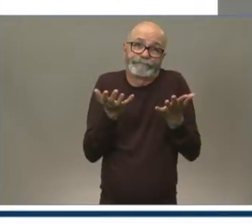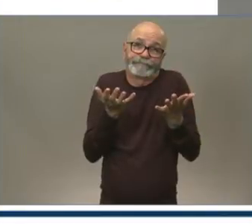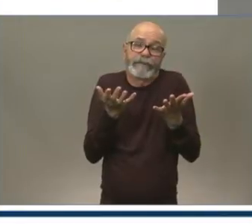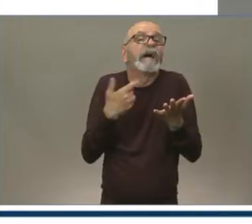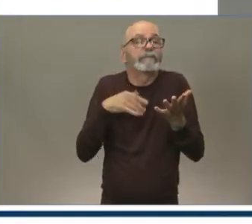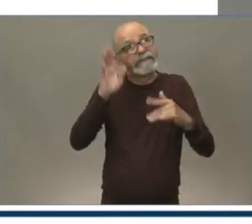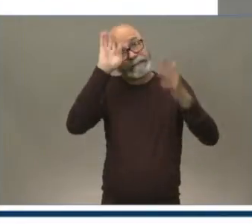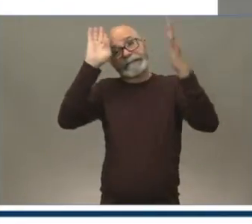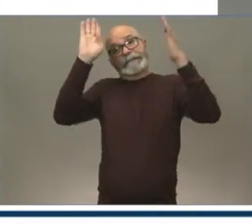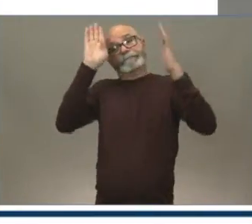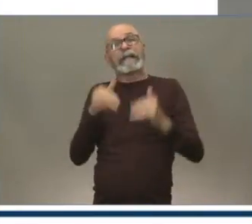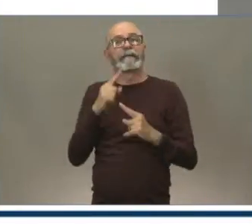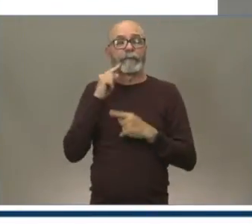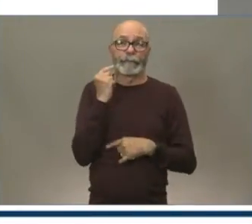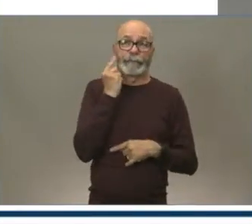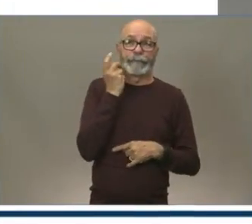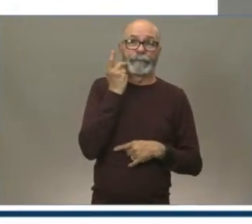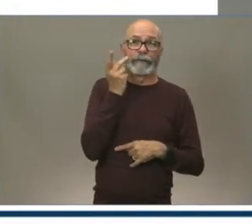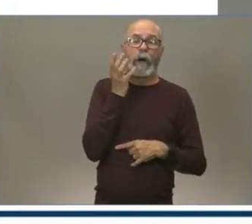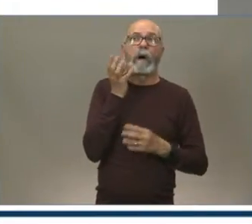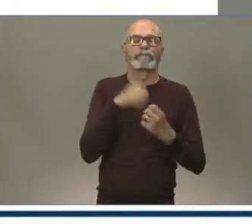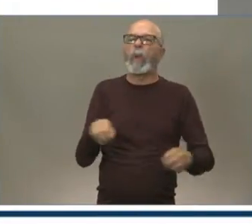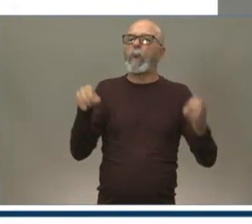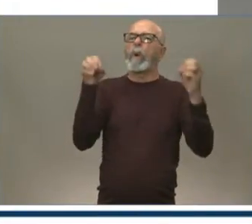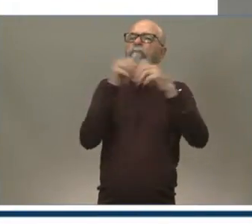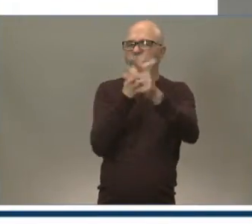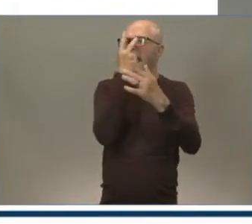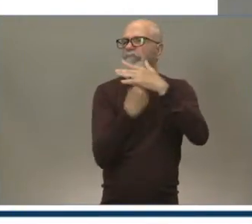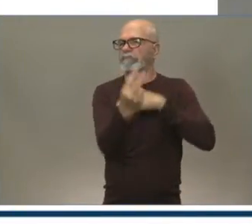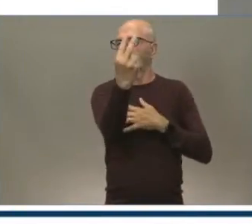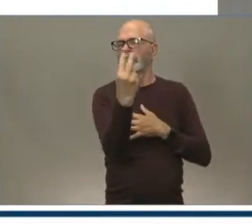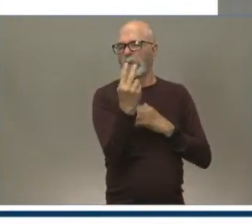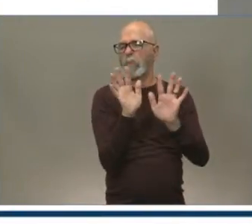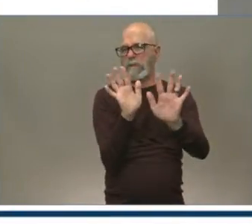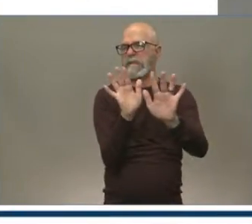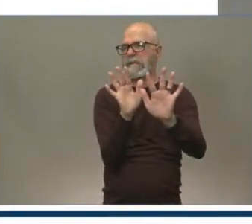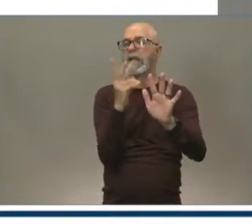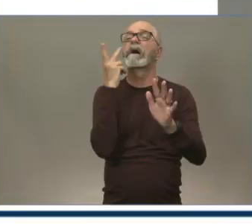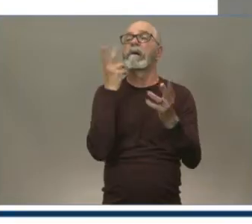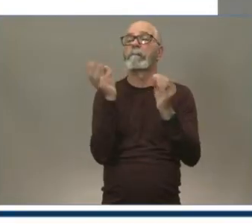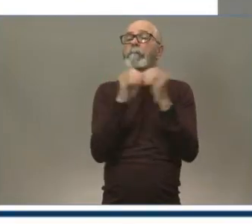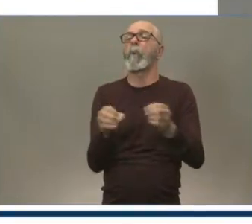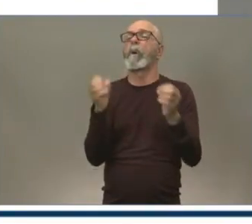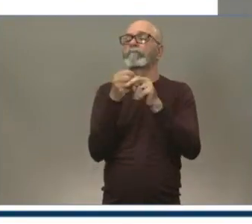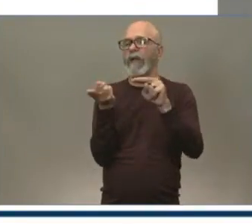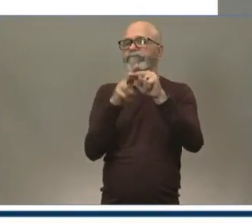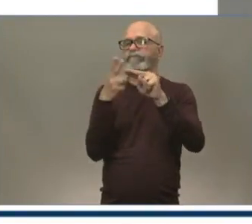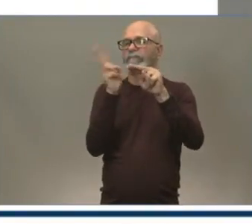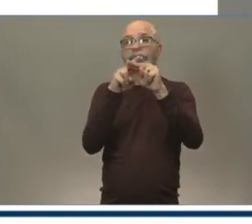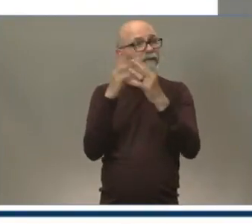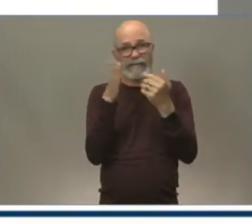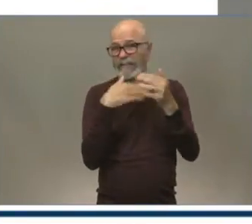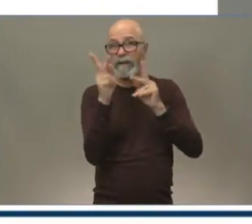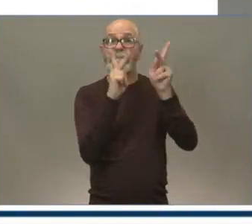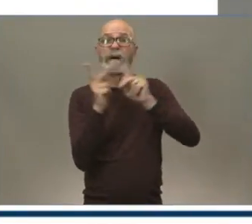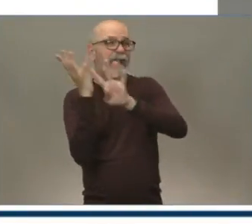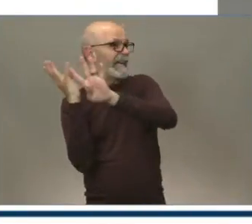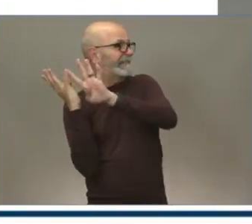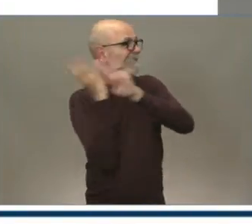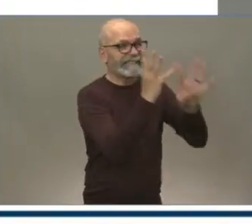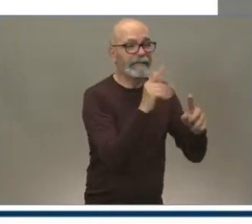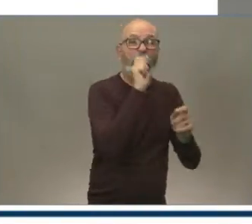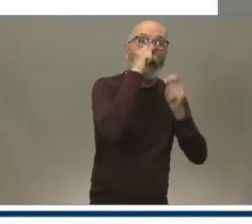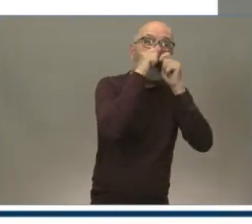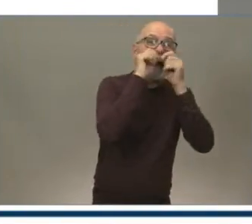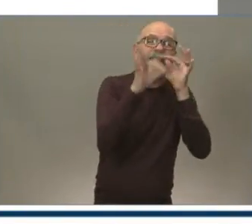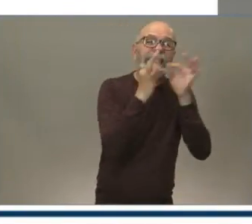few days. We've significantly ramped up testing, and I do want to thank everyone who has come out to get tested.